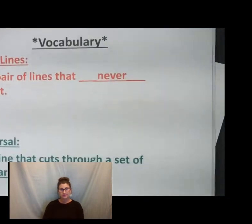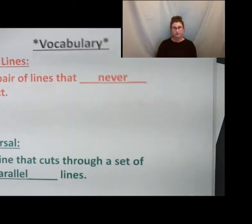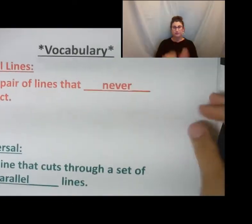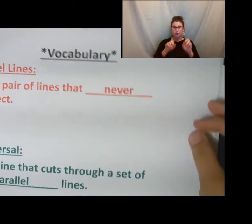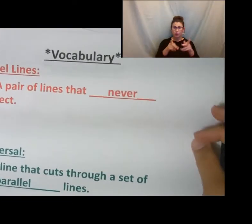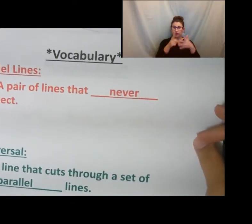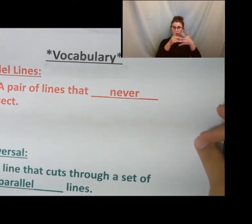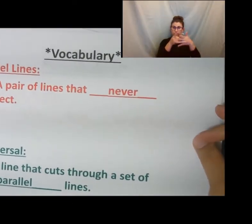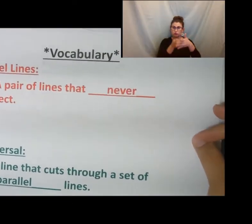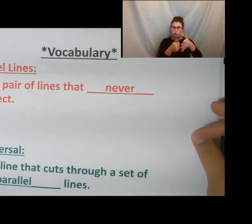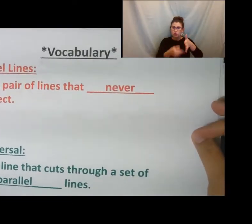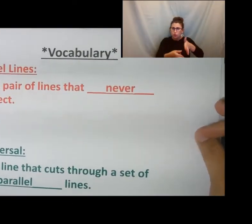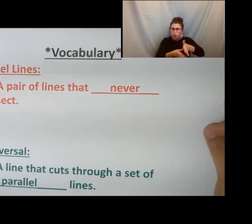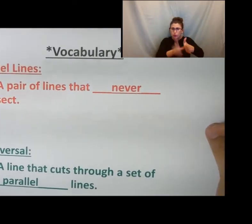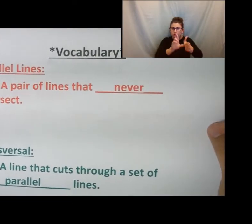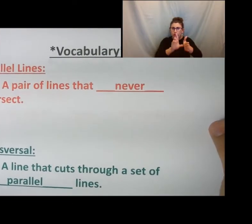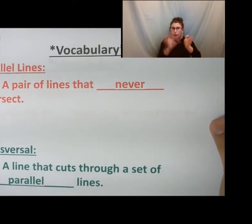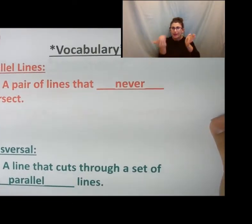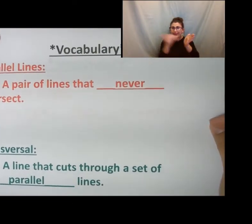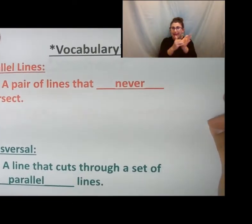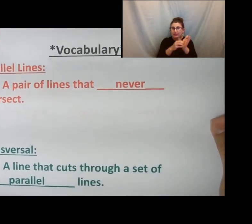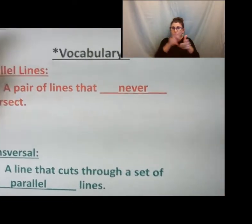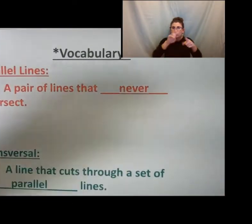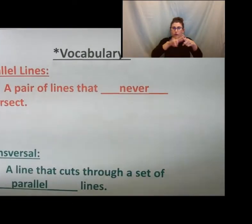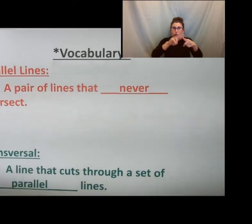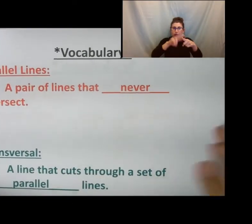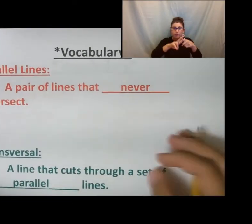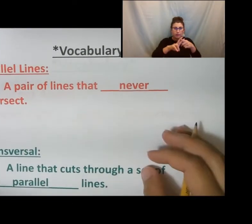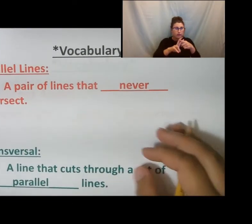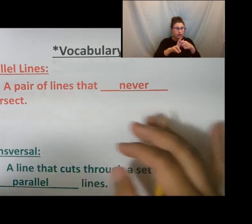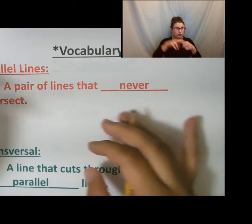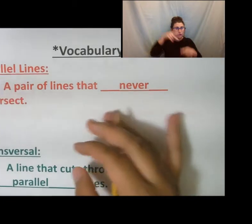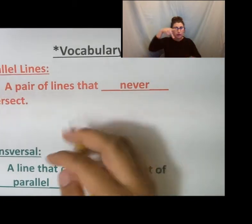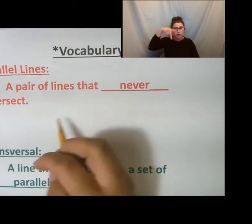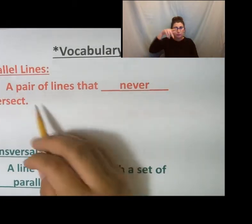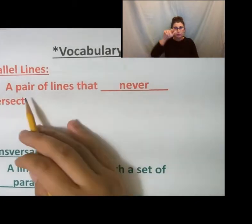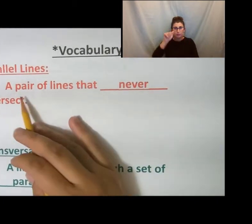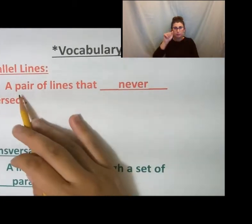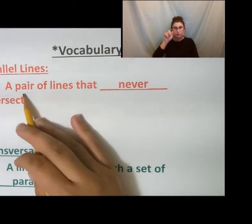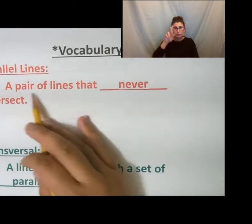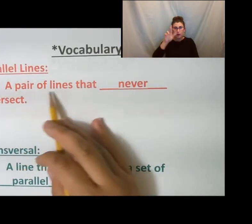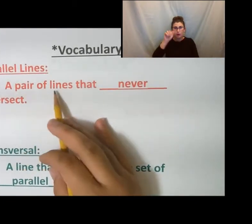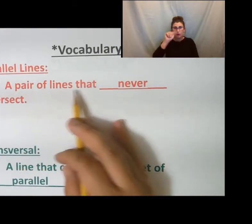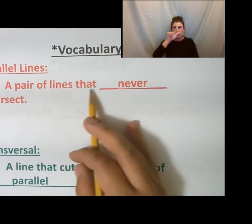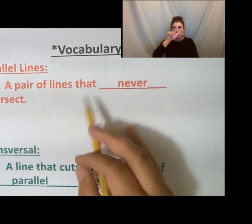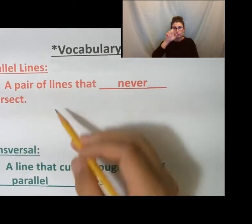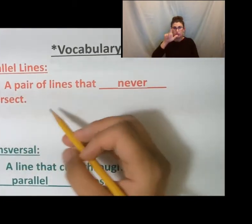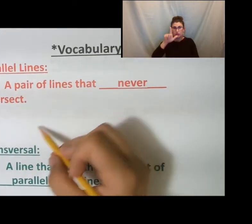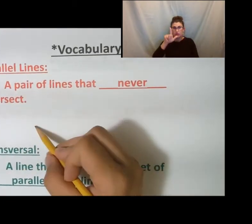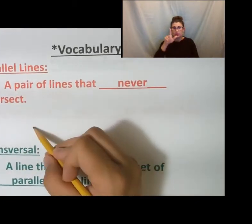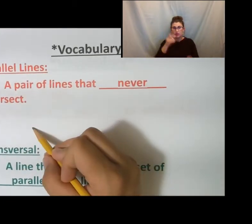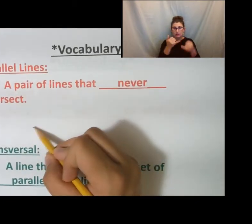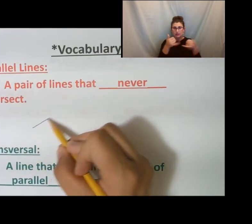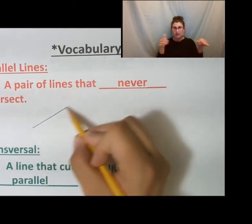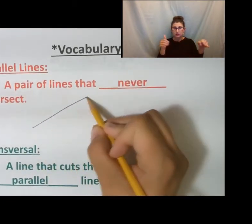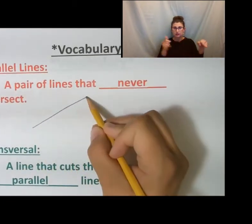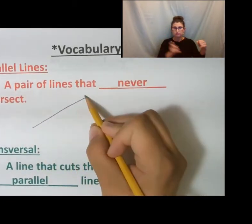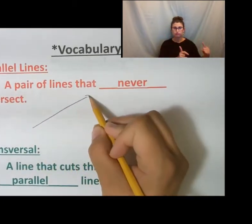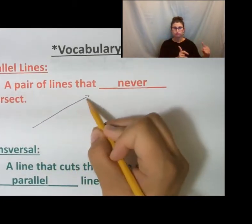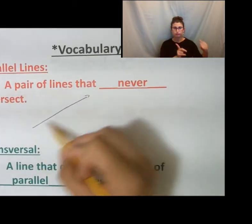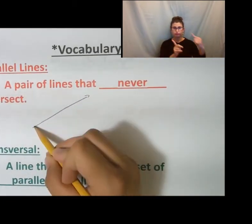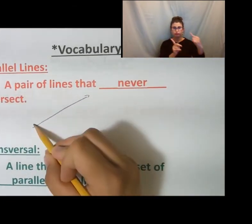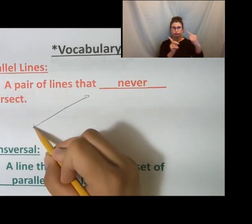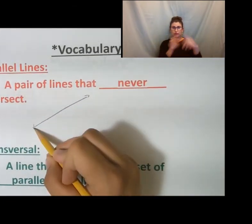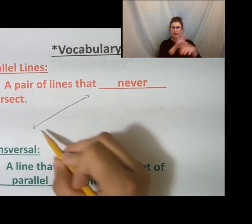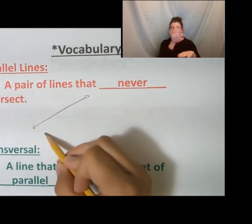All right, let's review this vocabulary again. All right, so parallel lines, a pair of lines that never